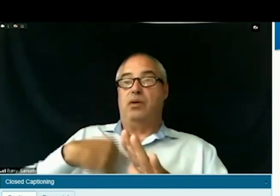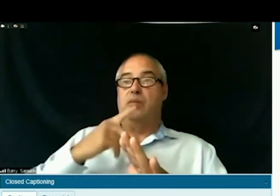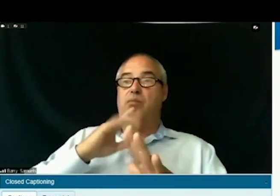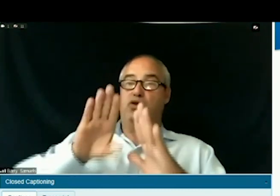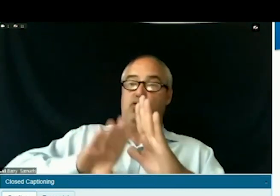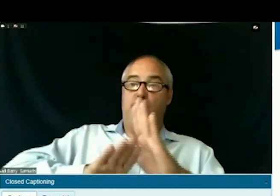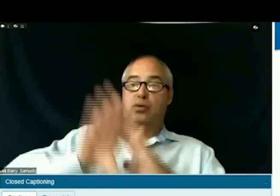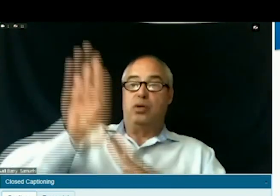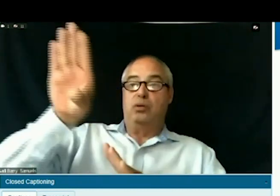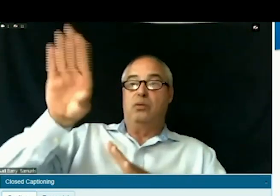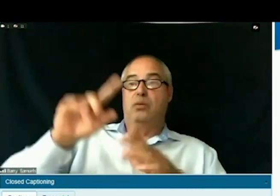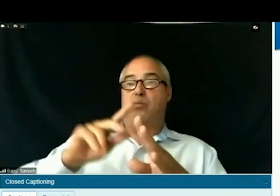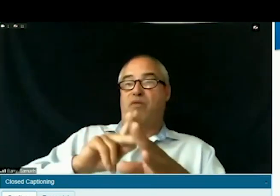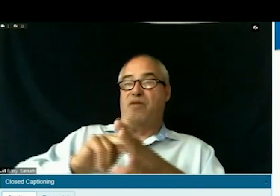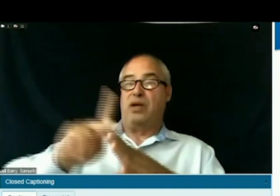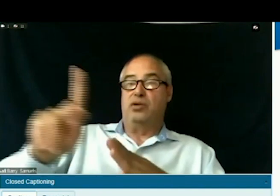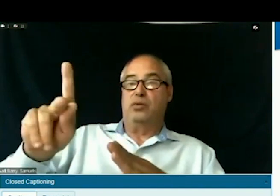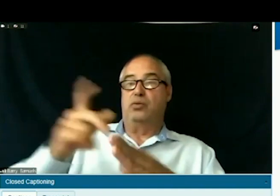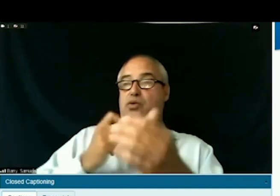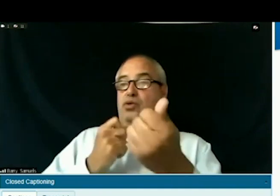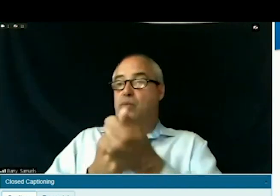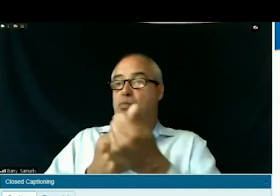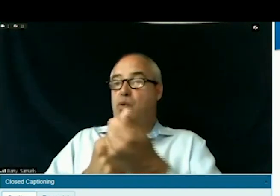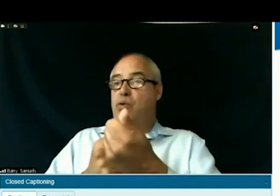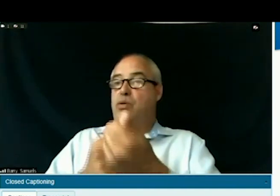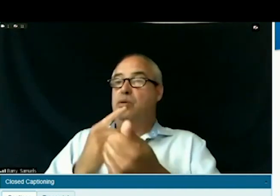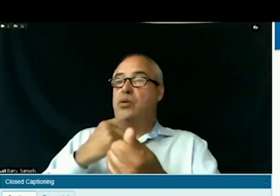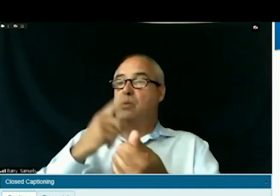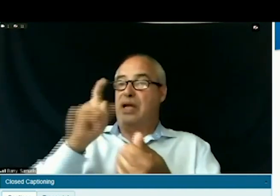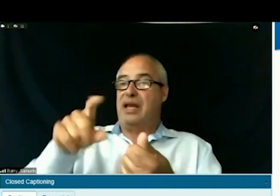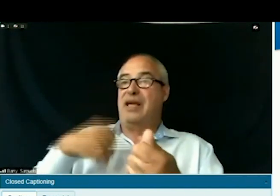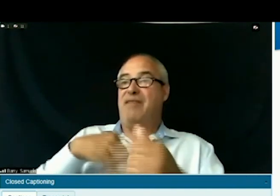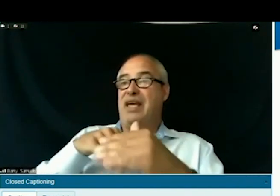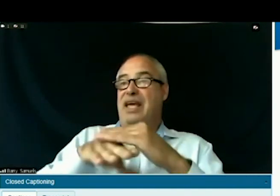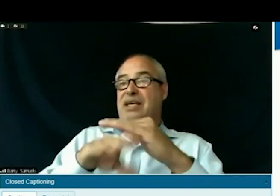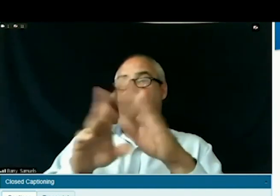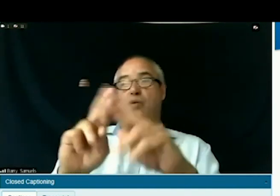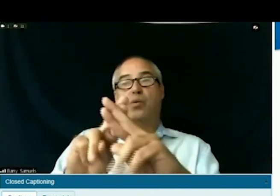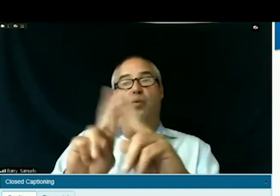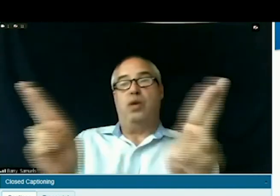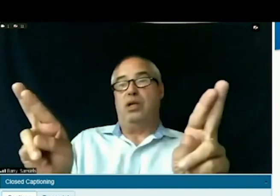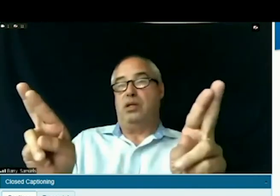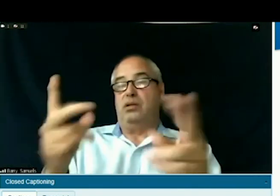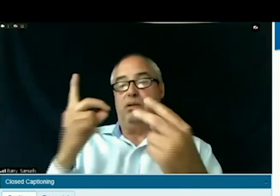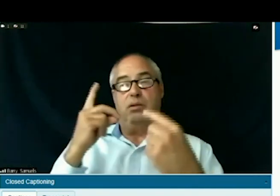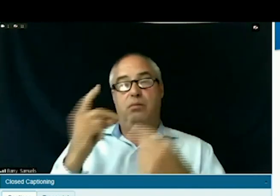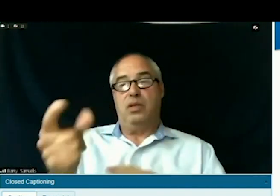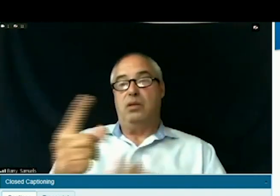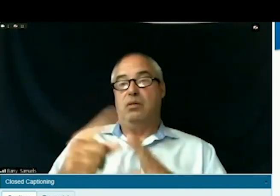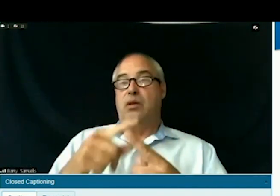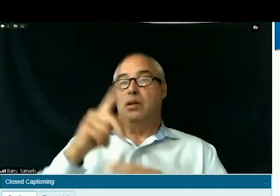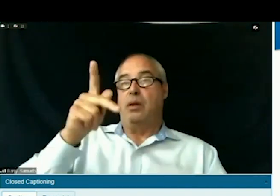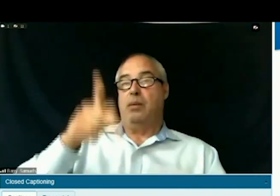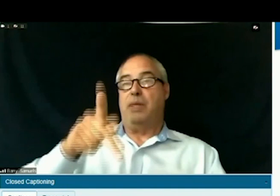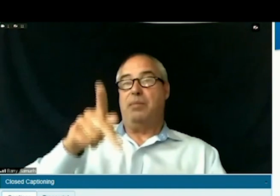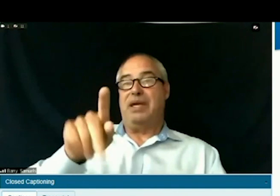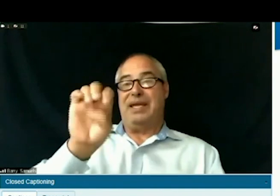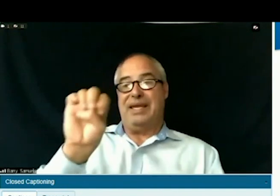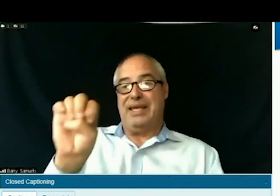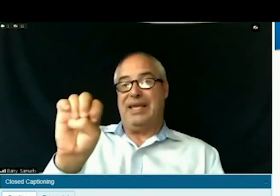trajectory of professionalism and support. Should have had ready access immediately to PPE. We moved PPE